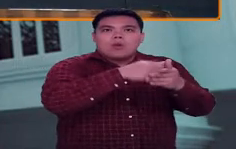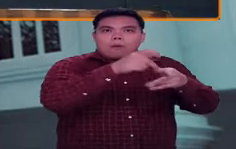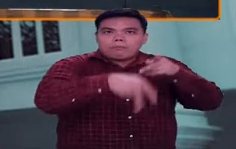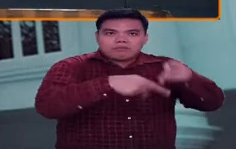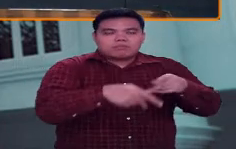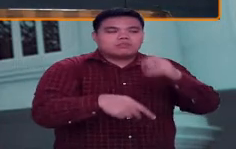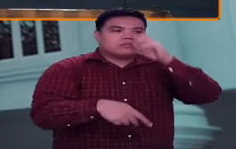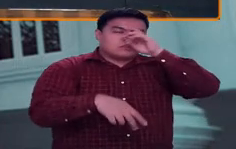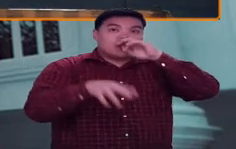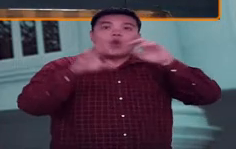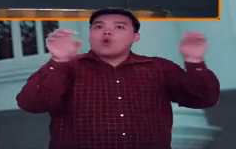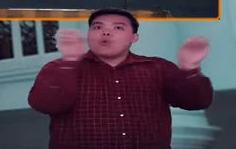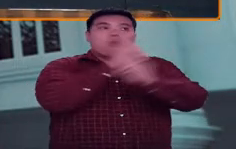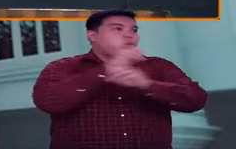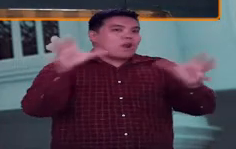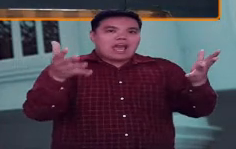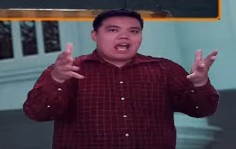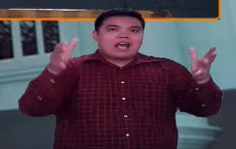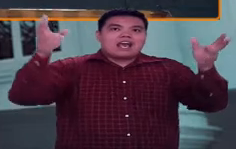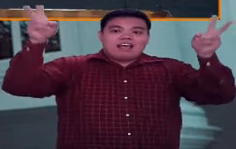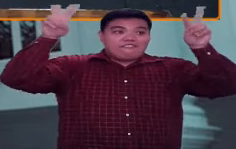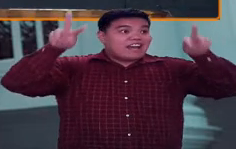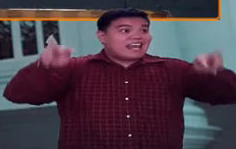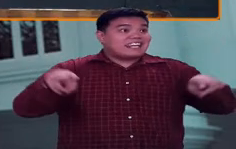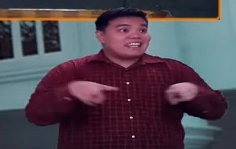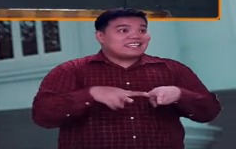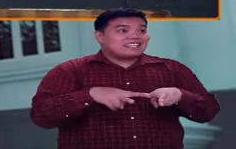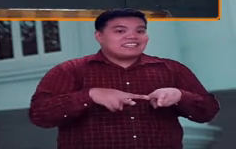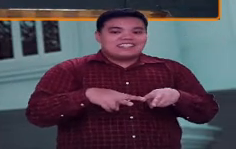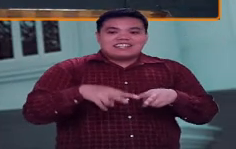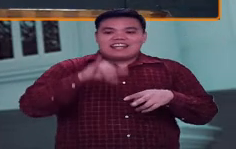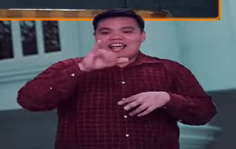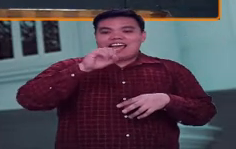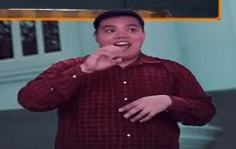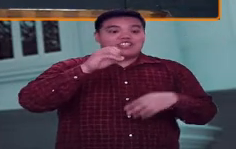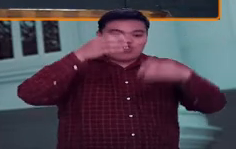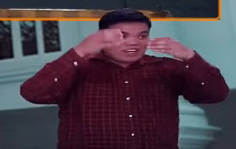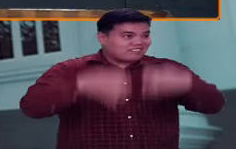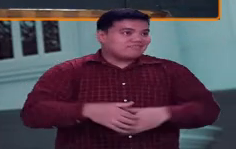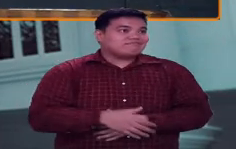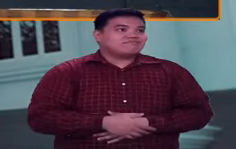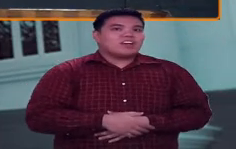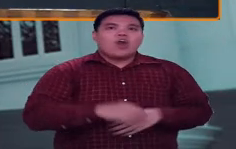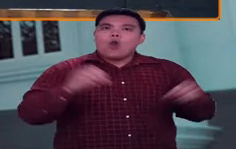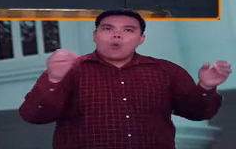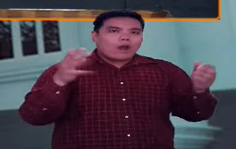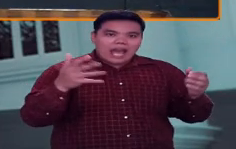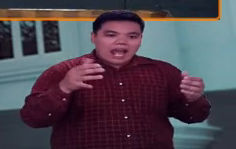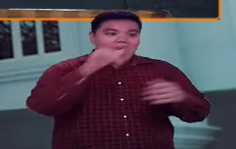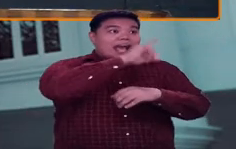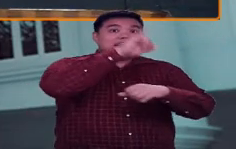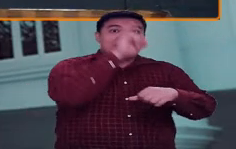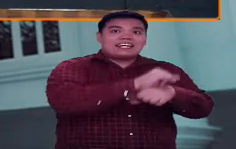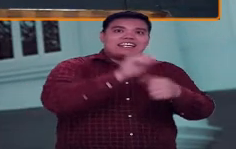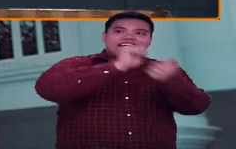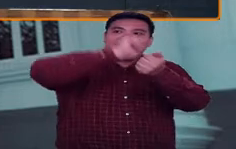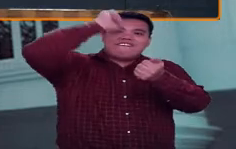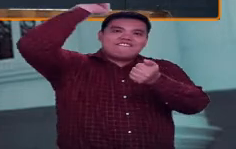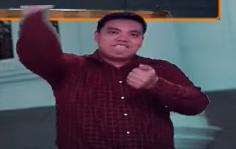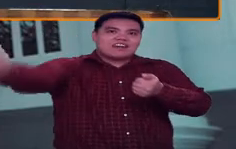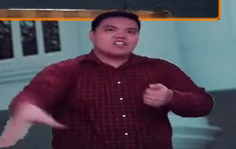No valley is too isolated. No island is too distant. No